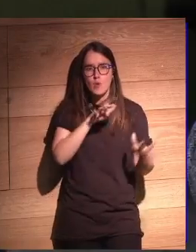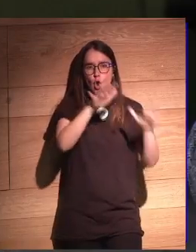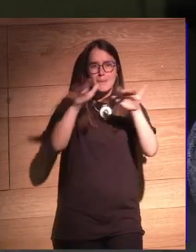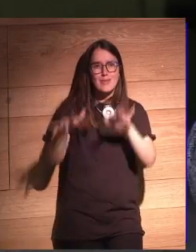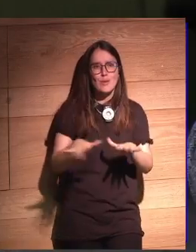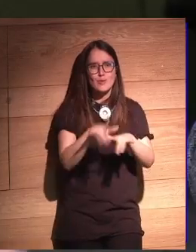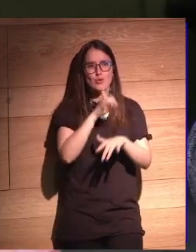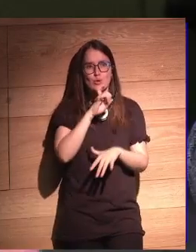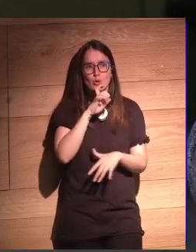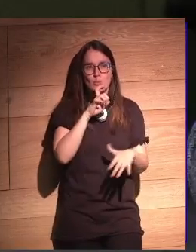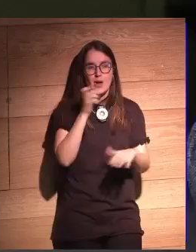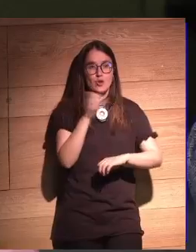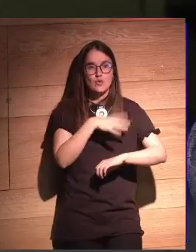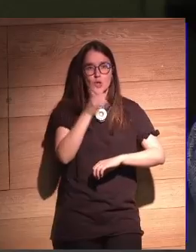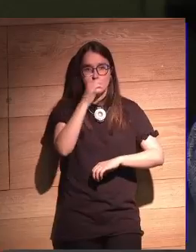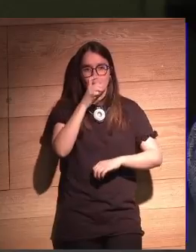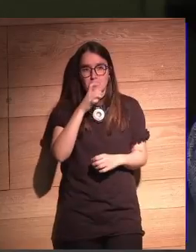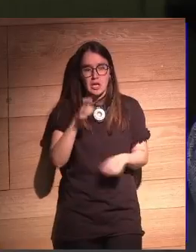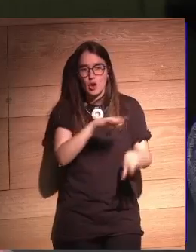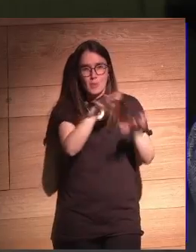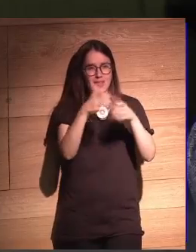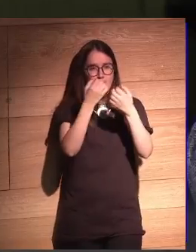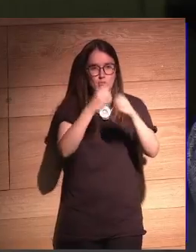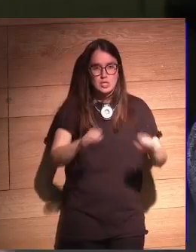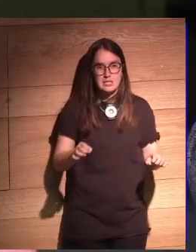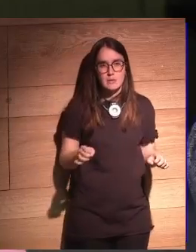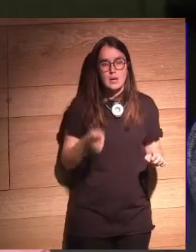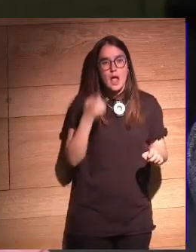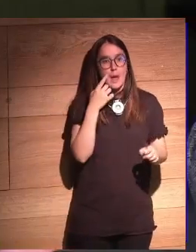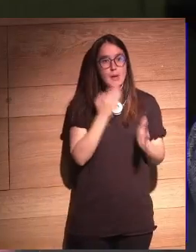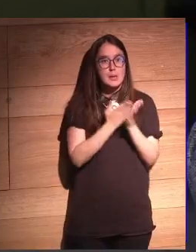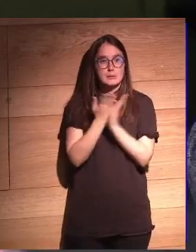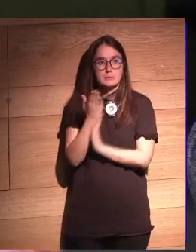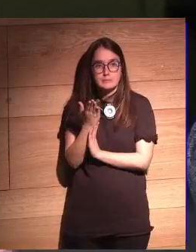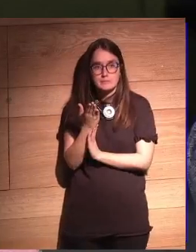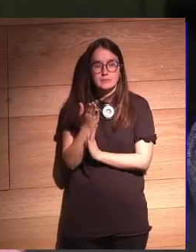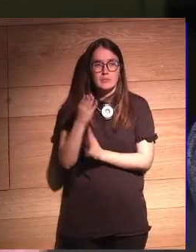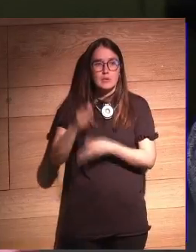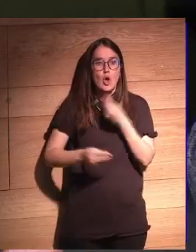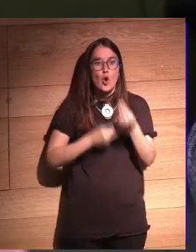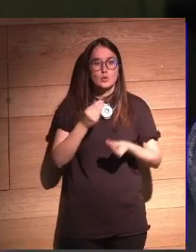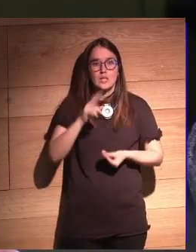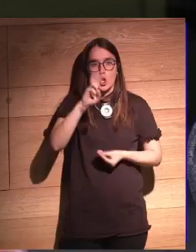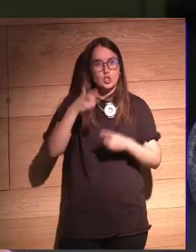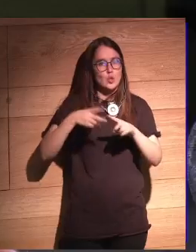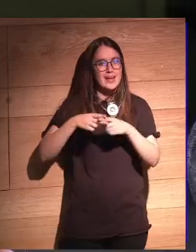political alliances, how can we convince the vulture fans? We cannot convince them of anything, so we need to use